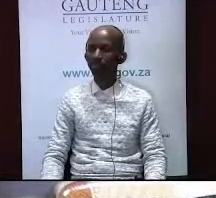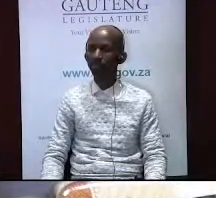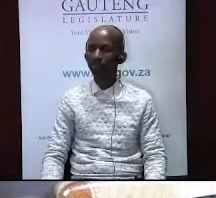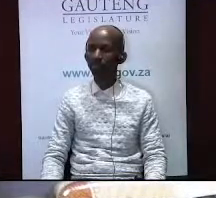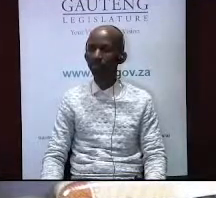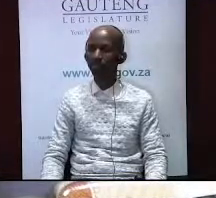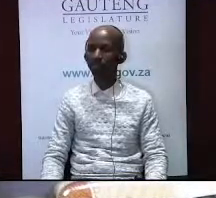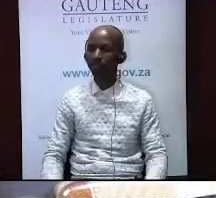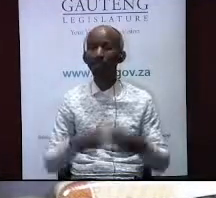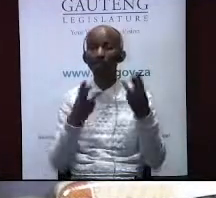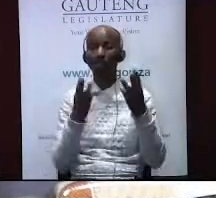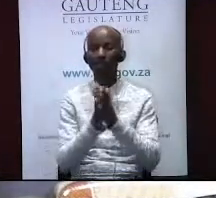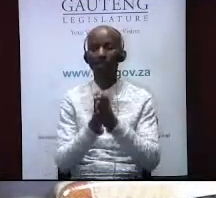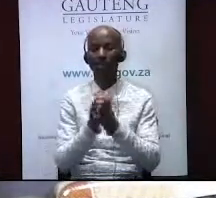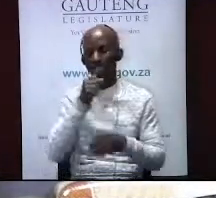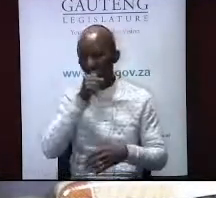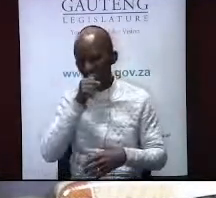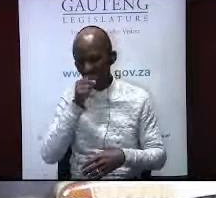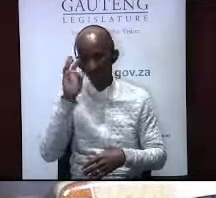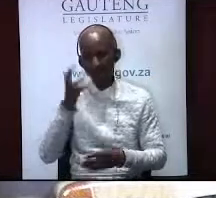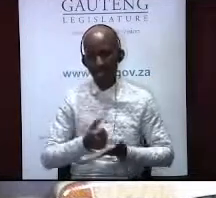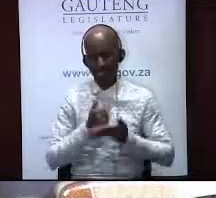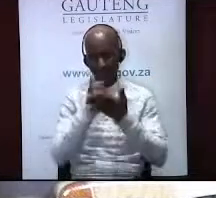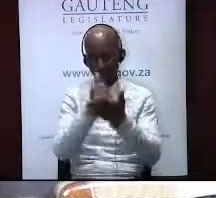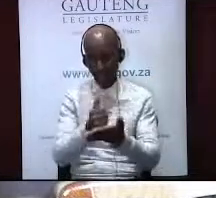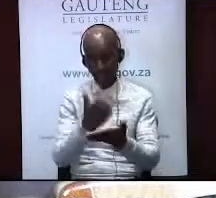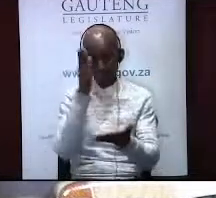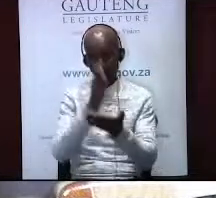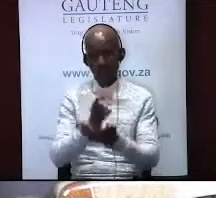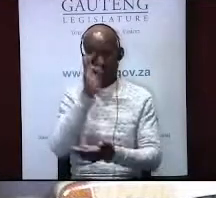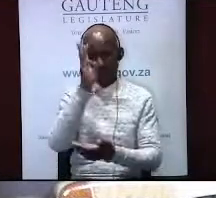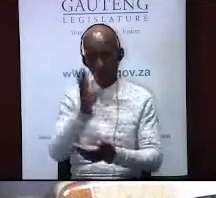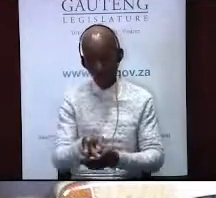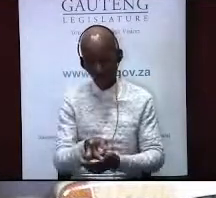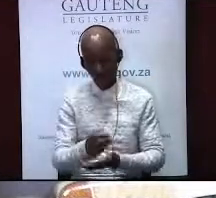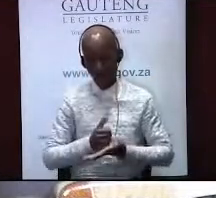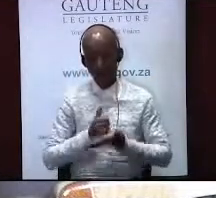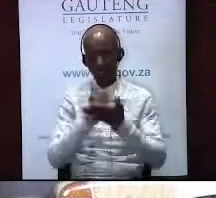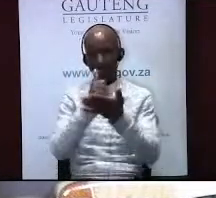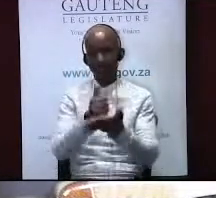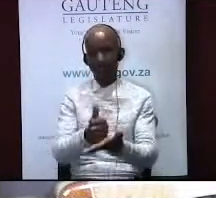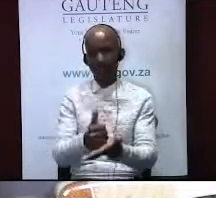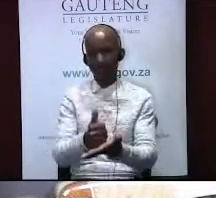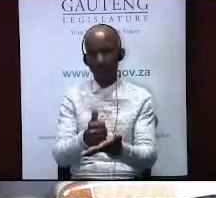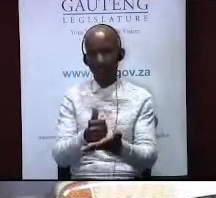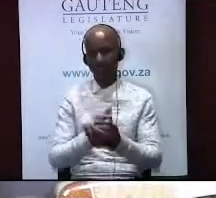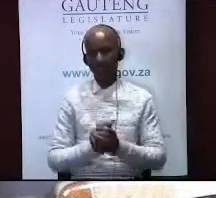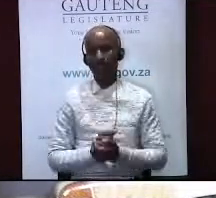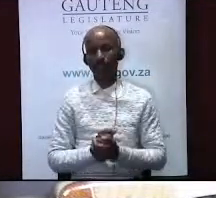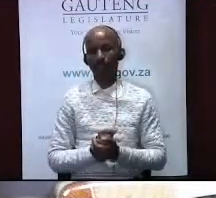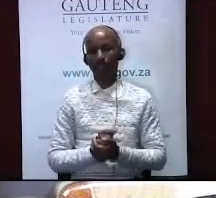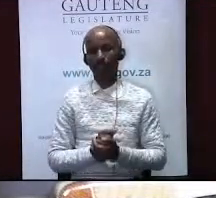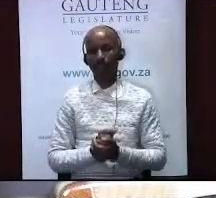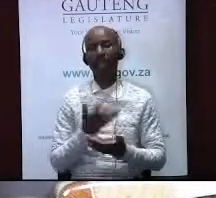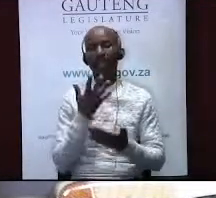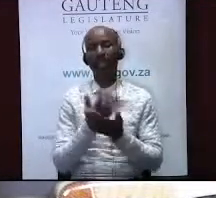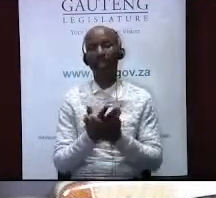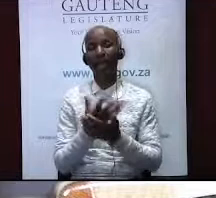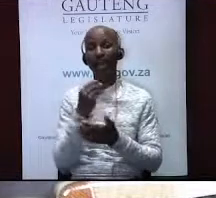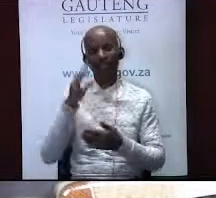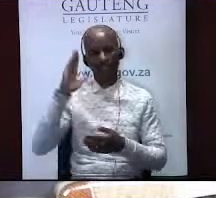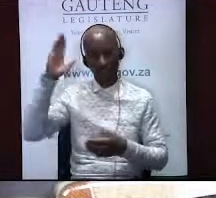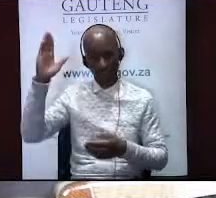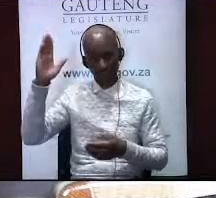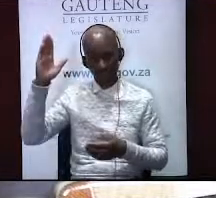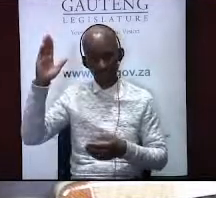I will have people with roving mics. I'm sure they will be able to assist. So can I take